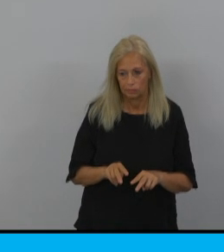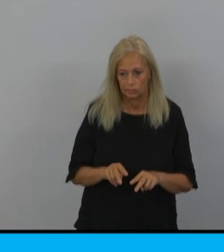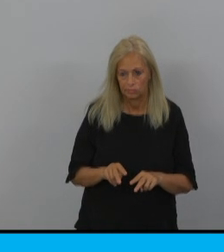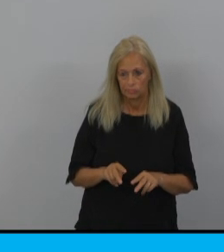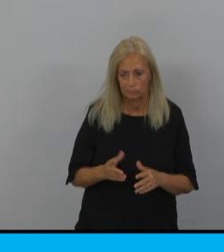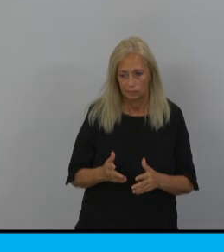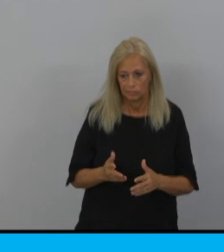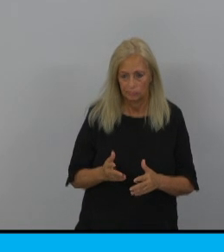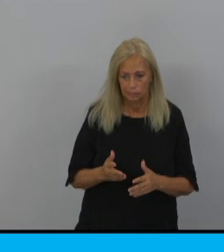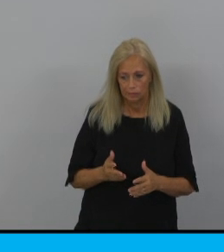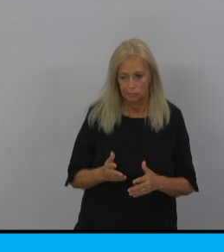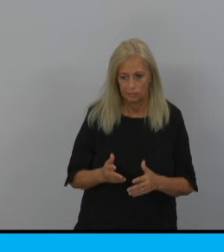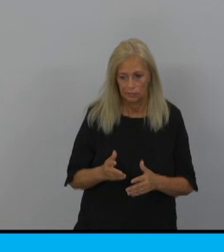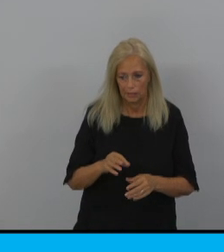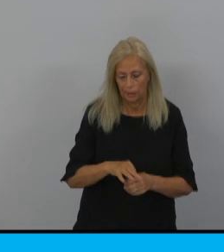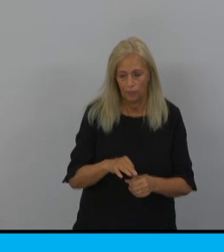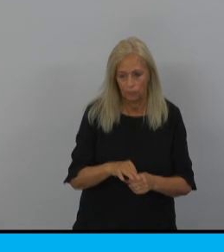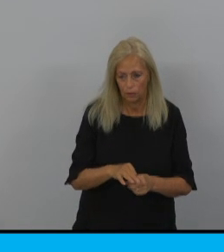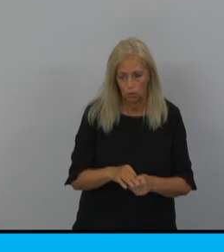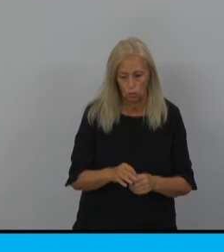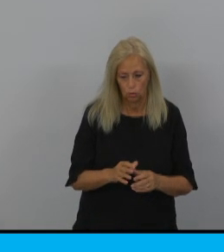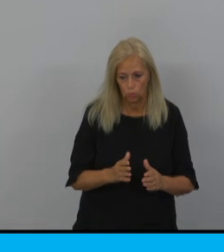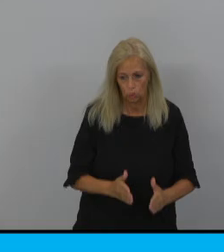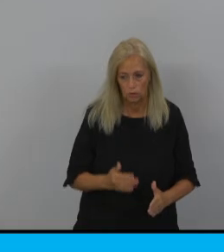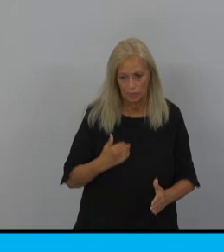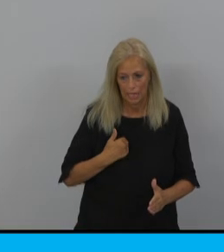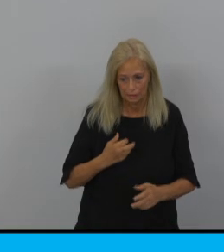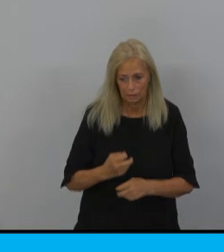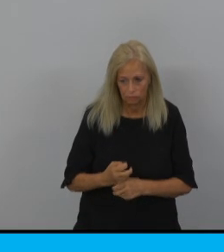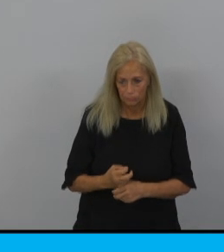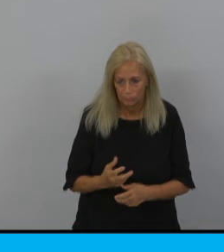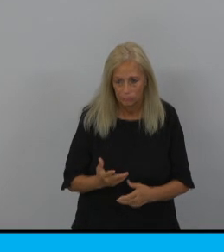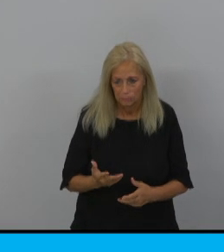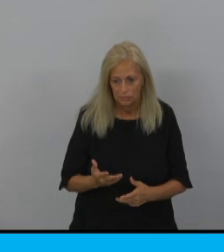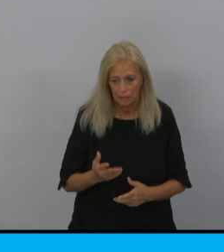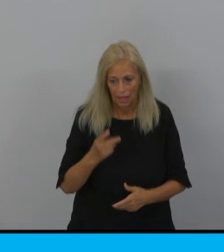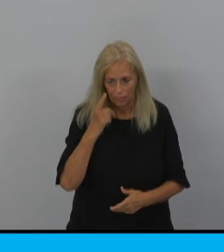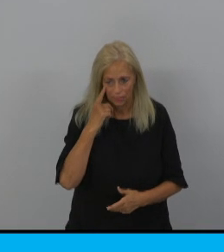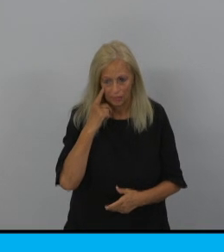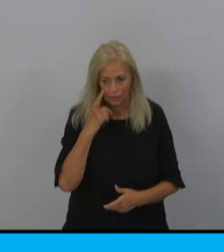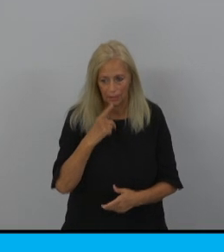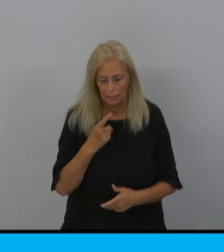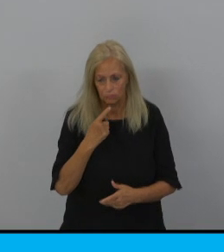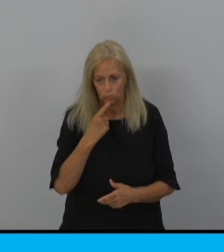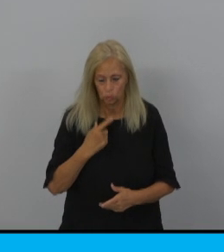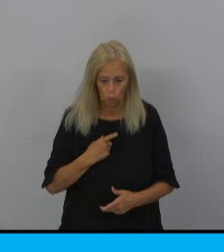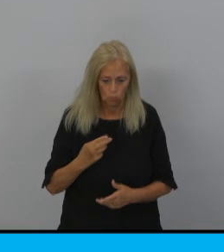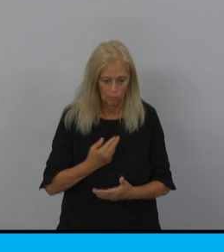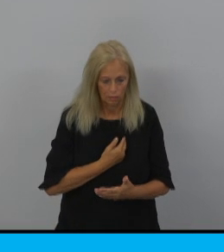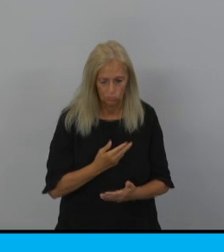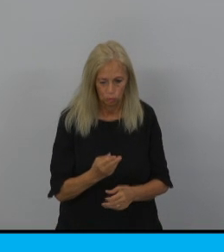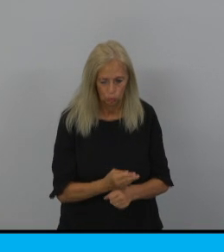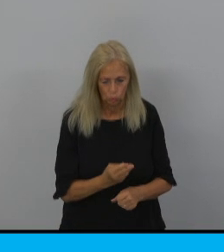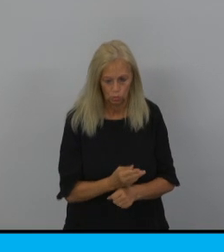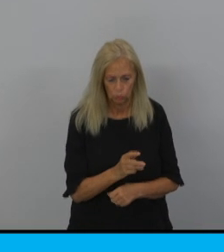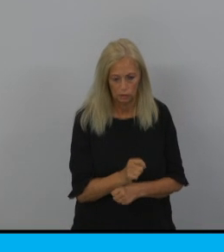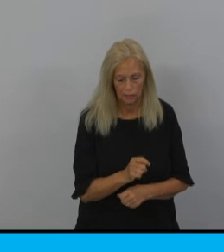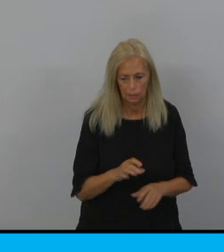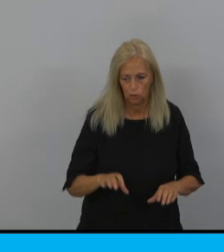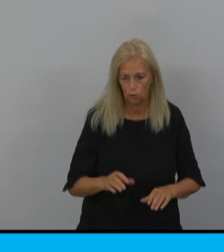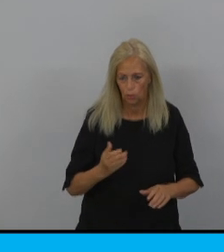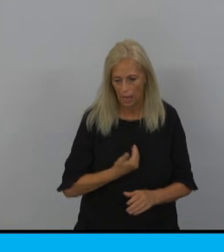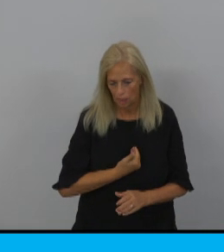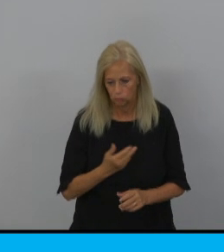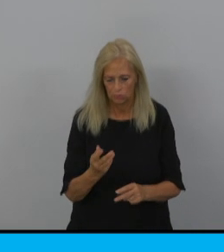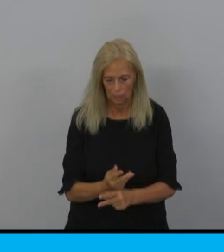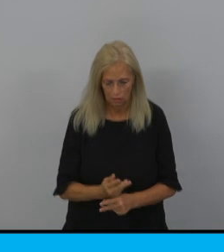far the voters haven't voted them down yet. So I think they just told us to go ahead and use those and do it in our